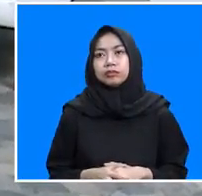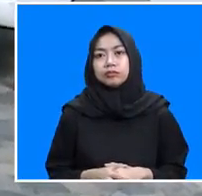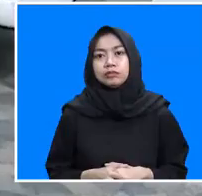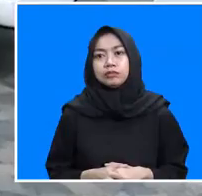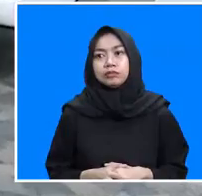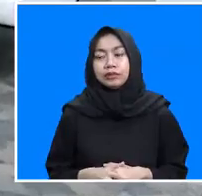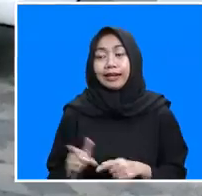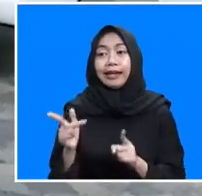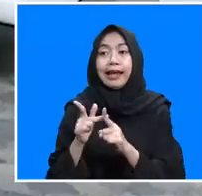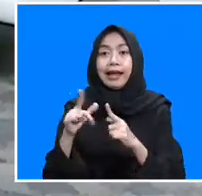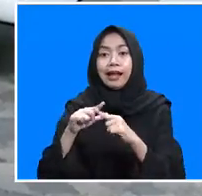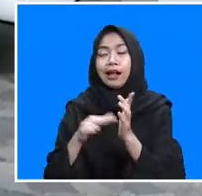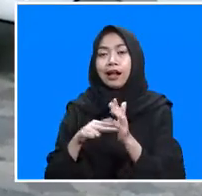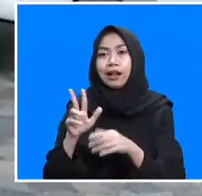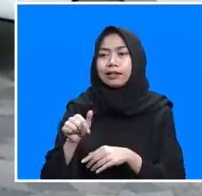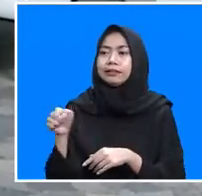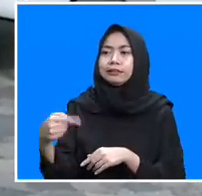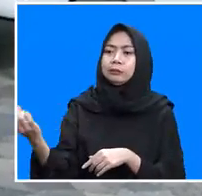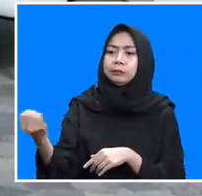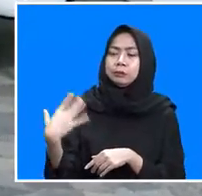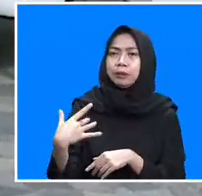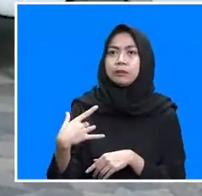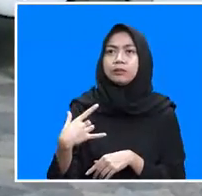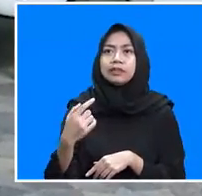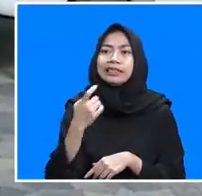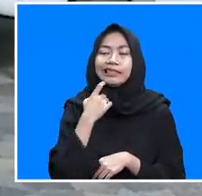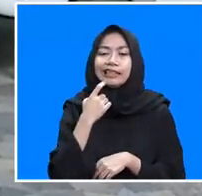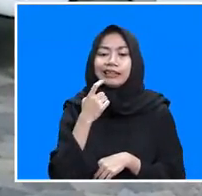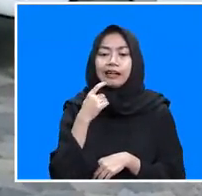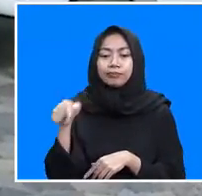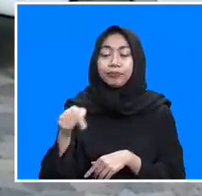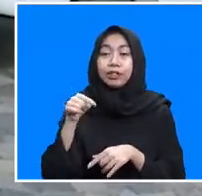earlier about Australia and the importance of